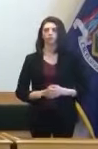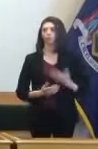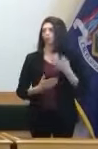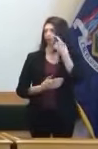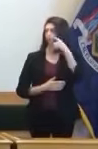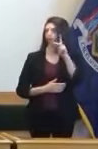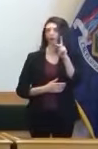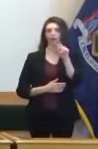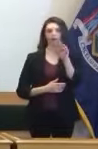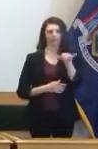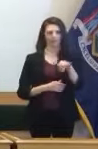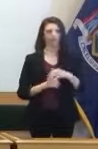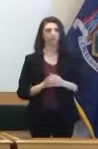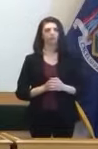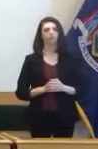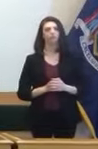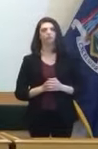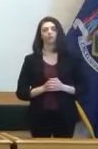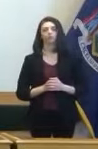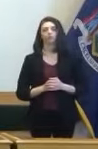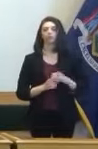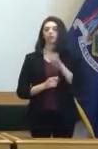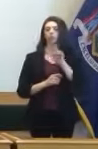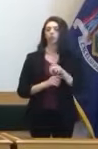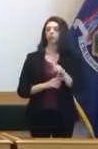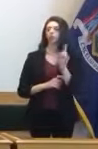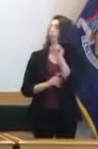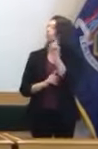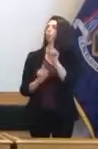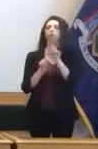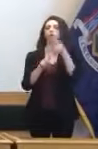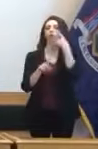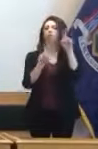Paglaroli. Where are people being tested in Oswego County?